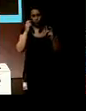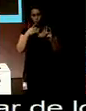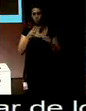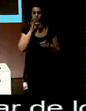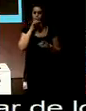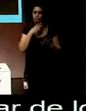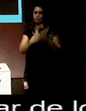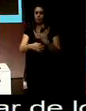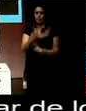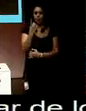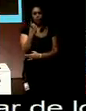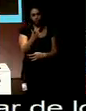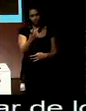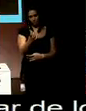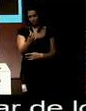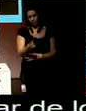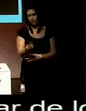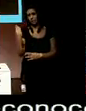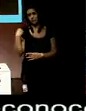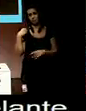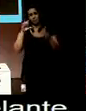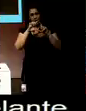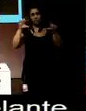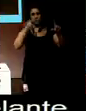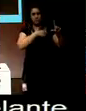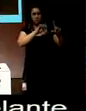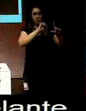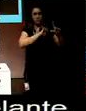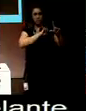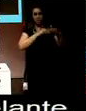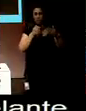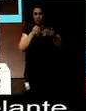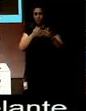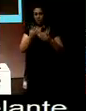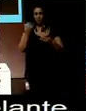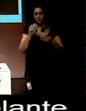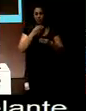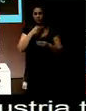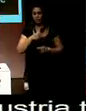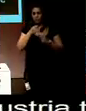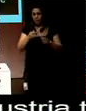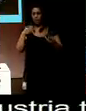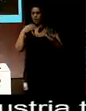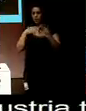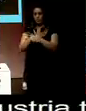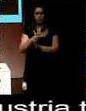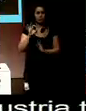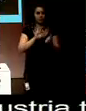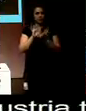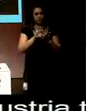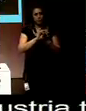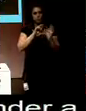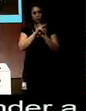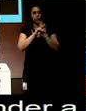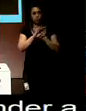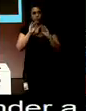have to recognize that we have a long way ahead. The goal is to make